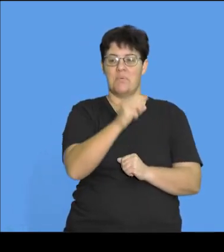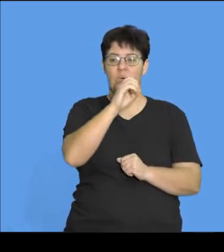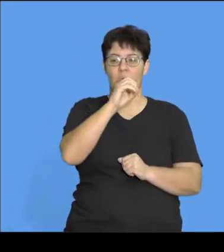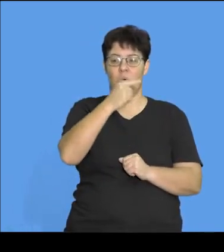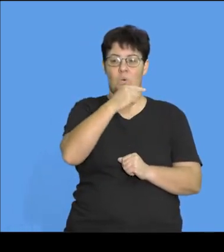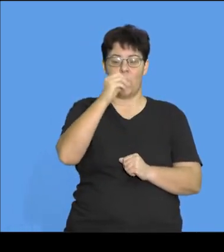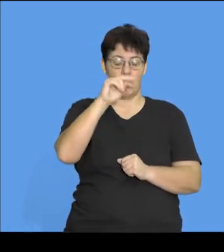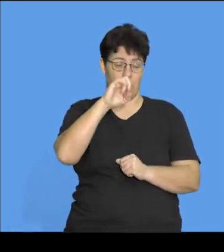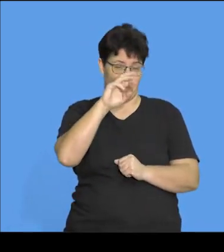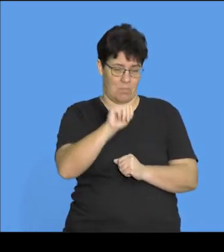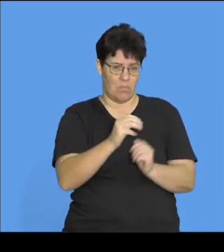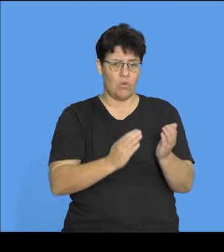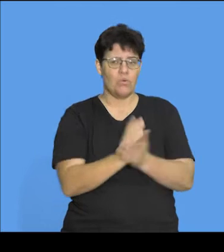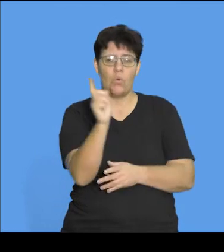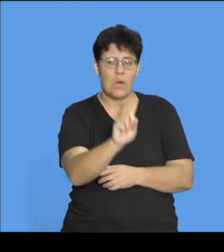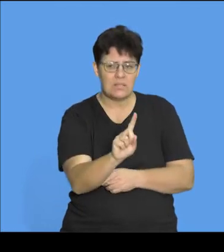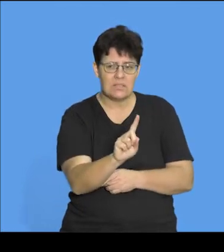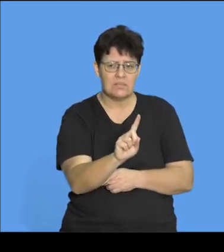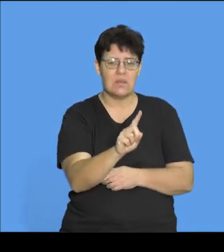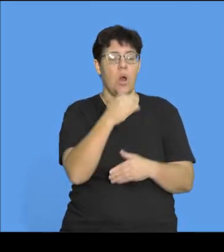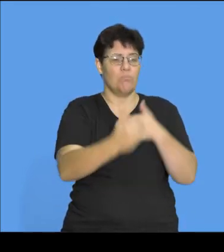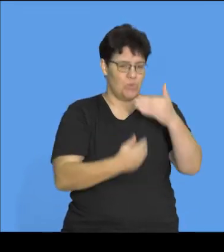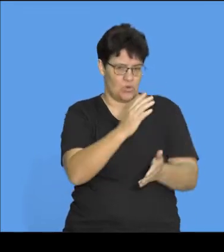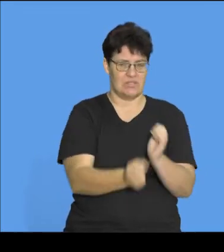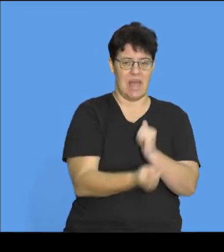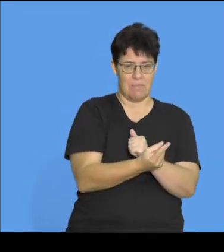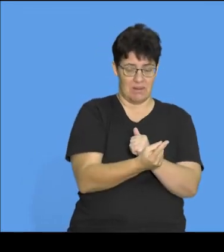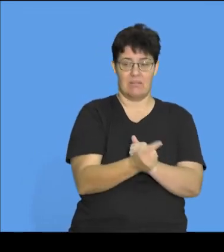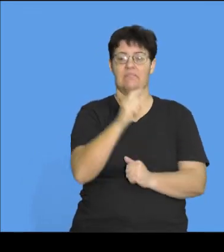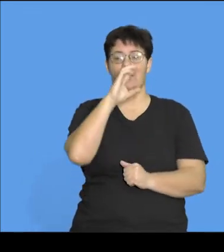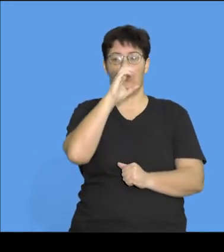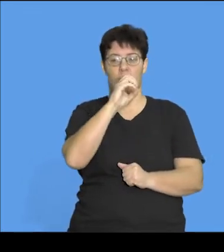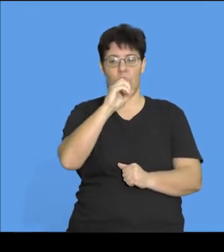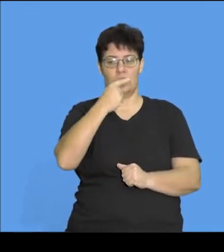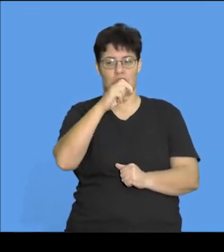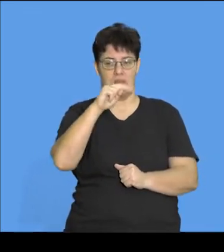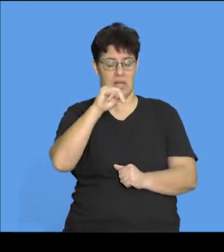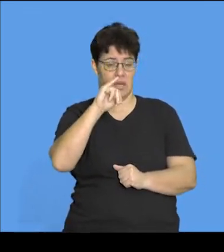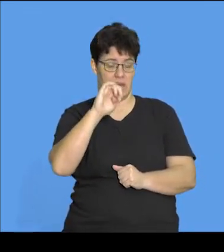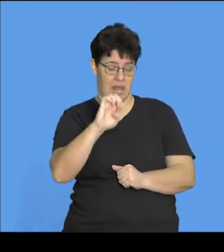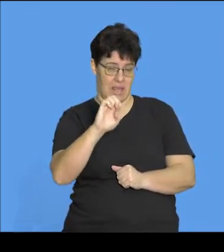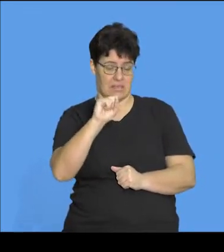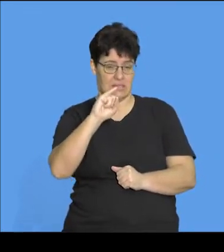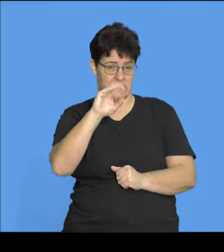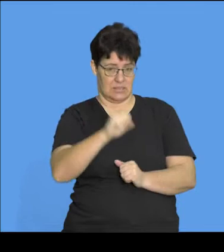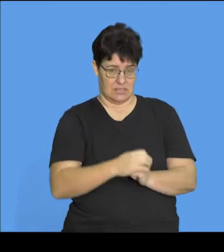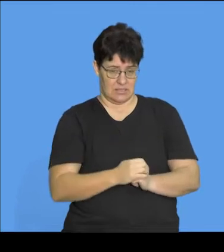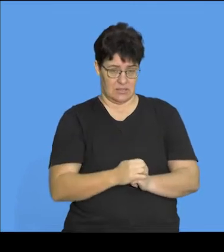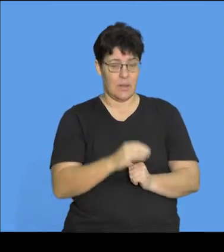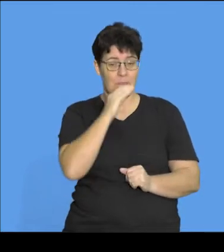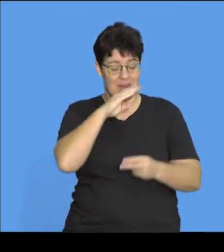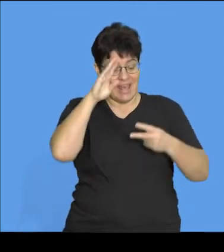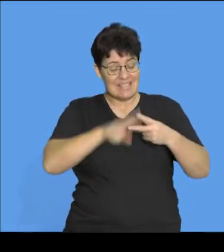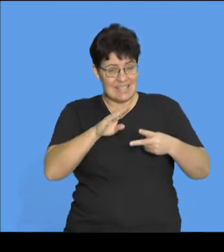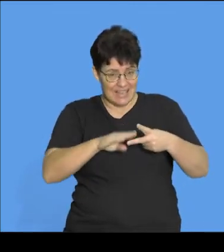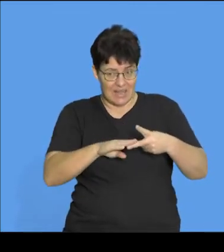the process of oogenesis, so essentially the development of the egg through meiosis, and will give rise to a secondary